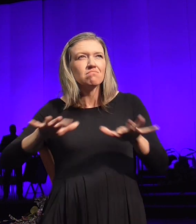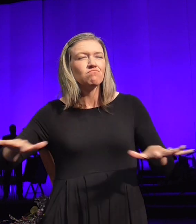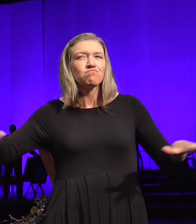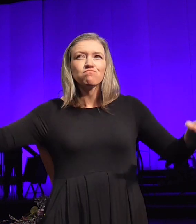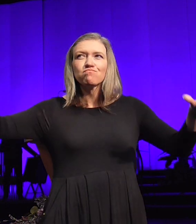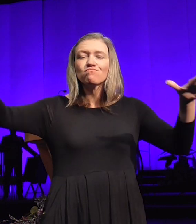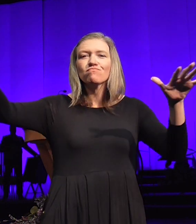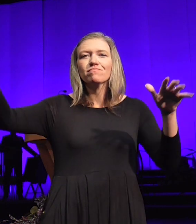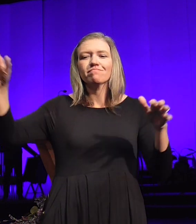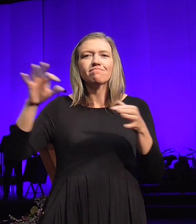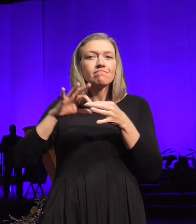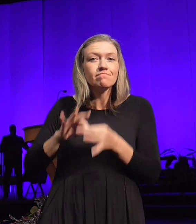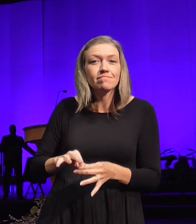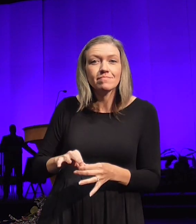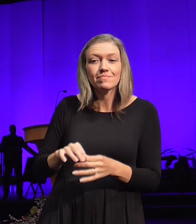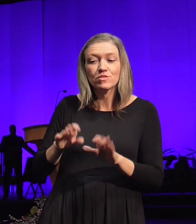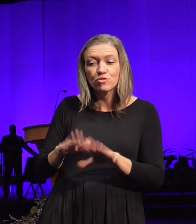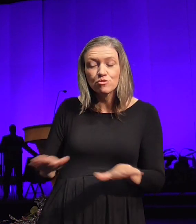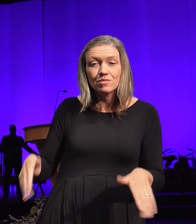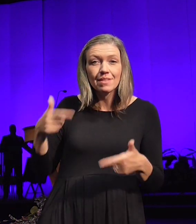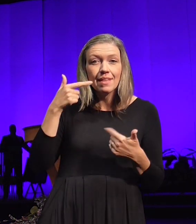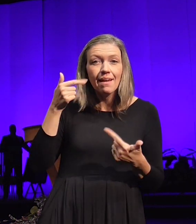through the laughter of children,